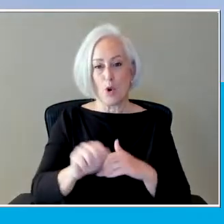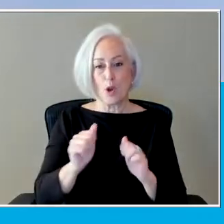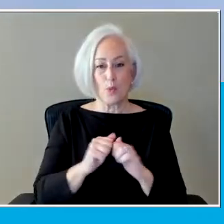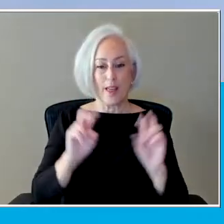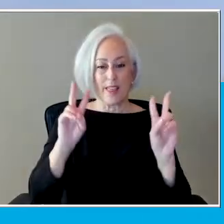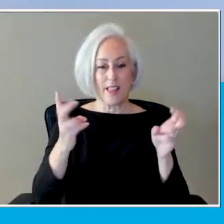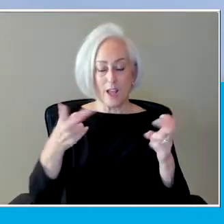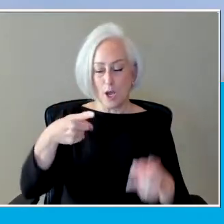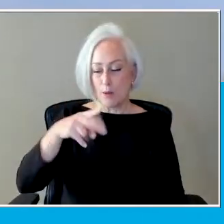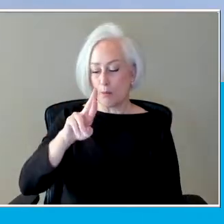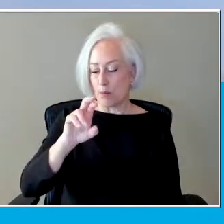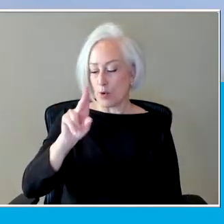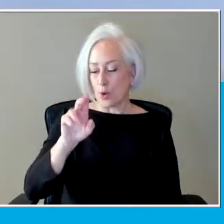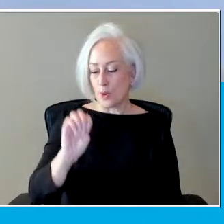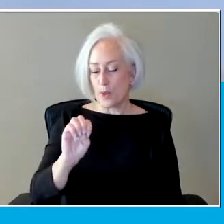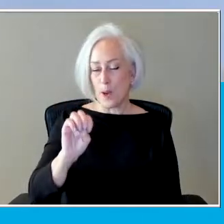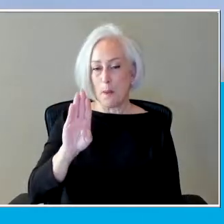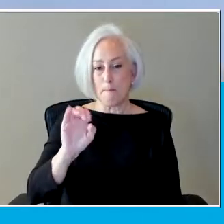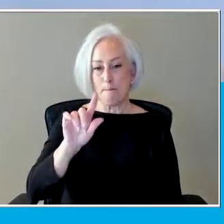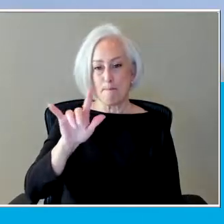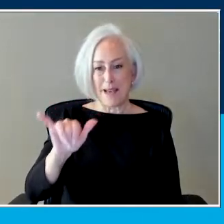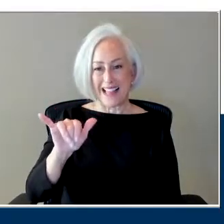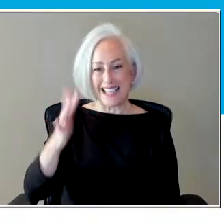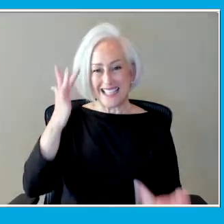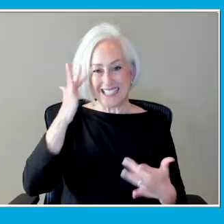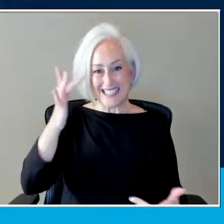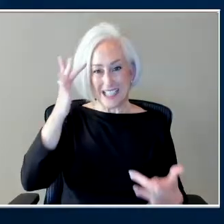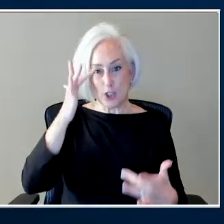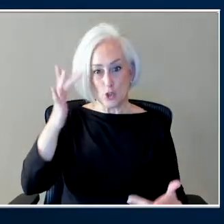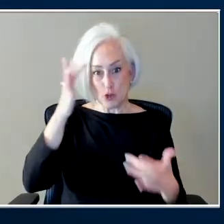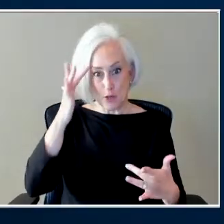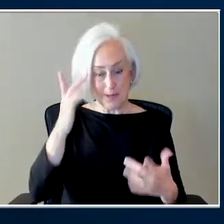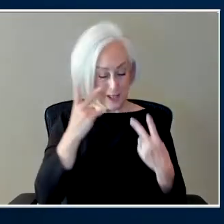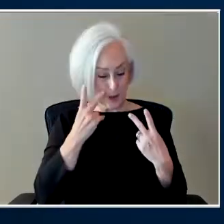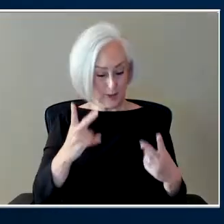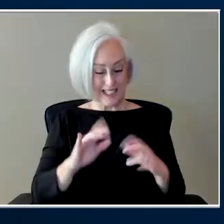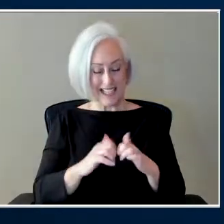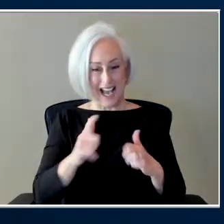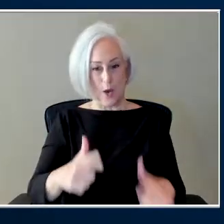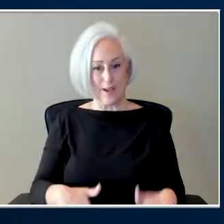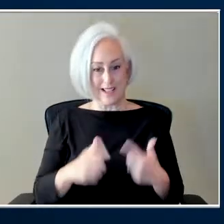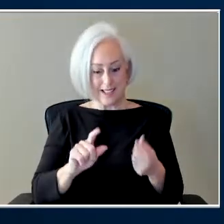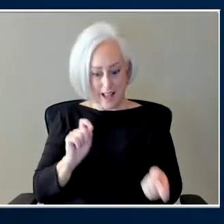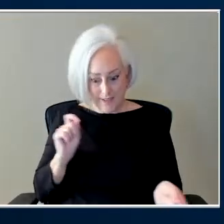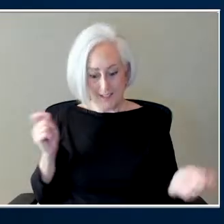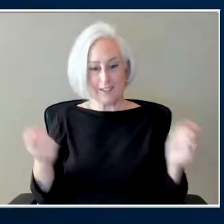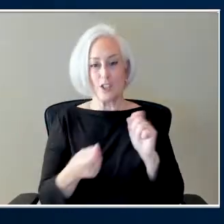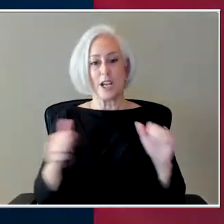and see how life has changed with his new life-saving organ. Friday at 8.